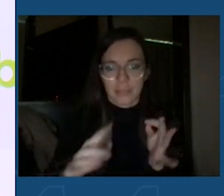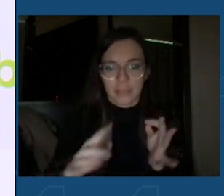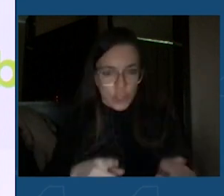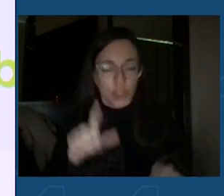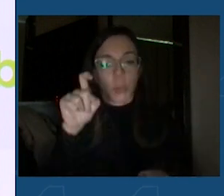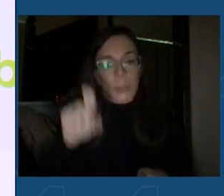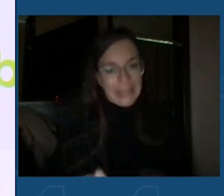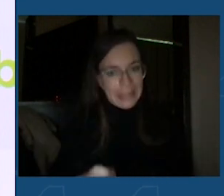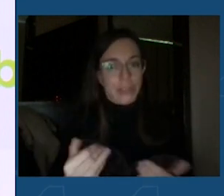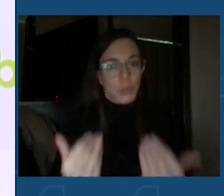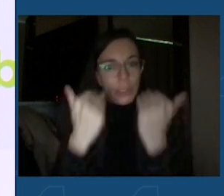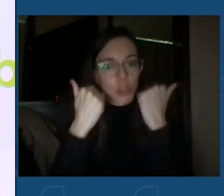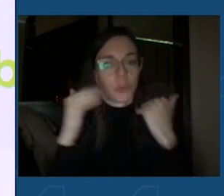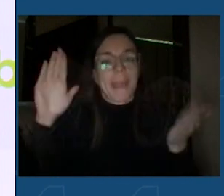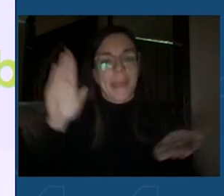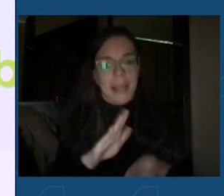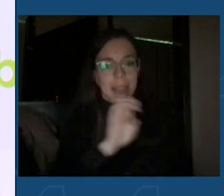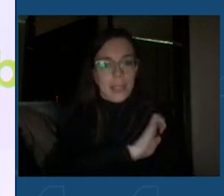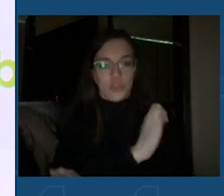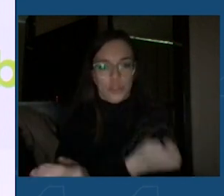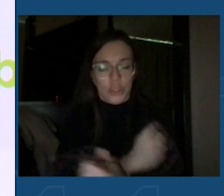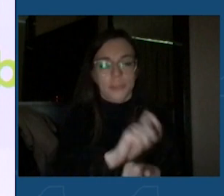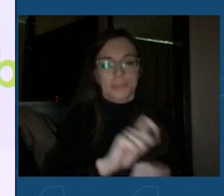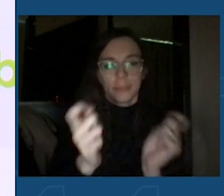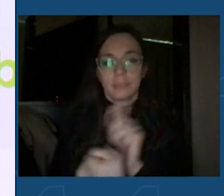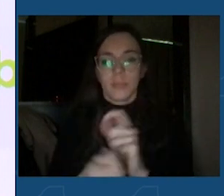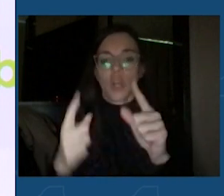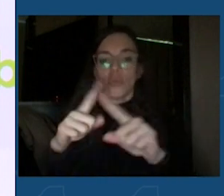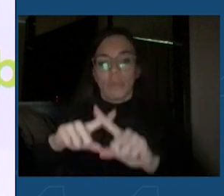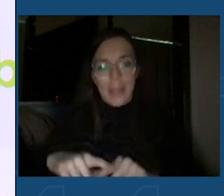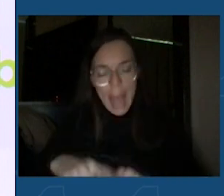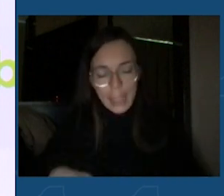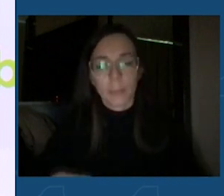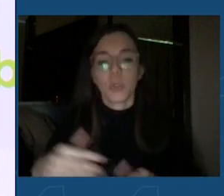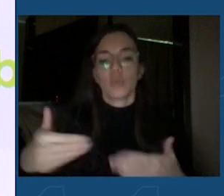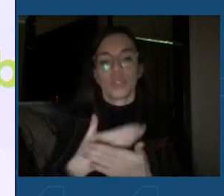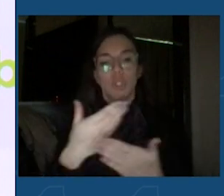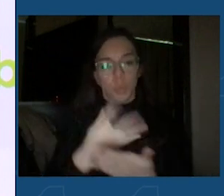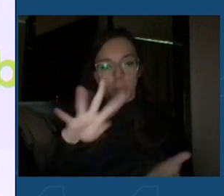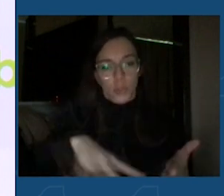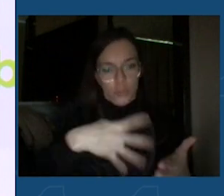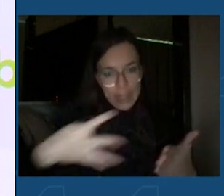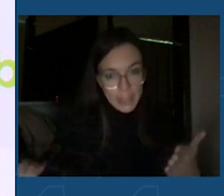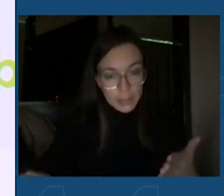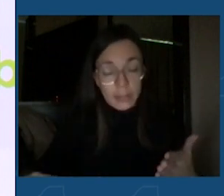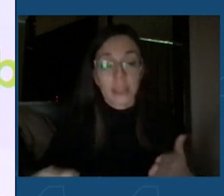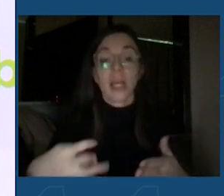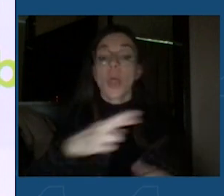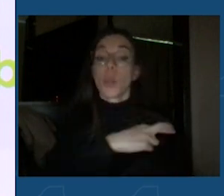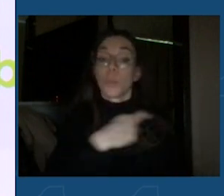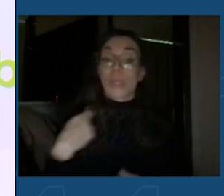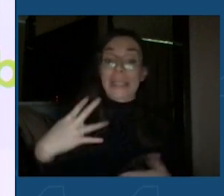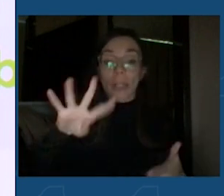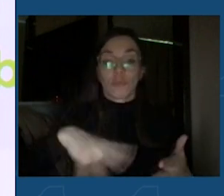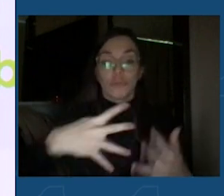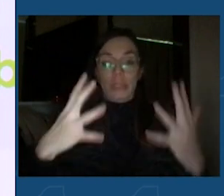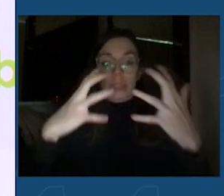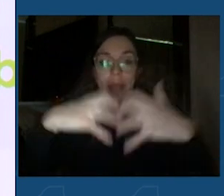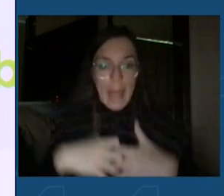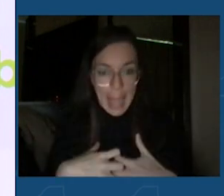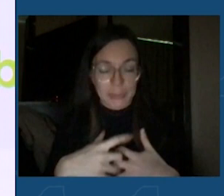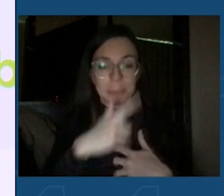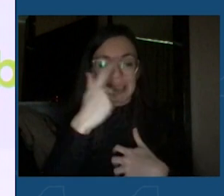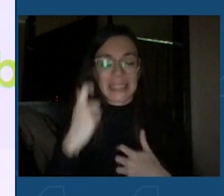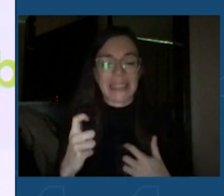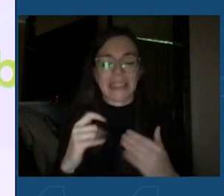energy to convert to a reliable, renewably powered grid. The risks of grid collapse due to excessive demand in the middle of winter